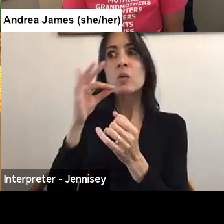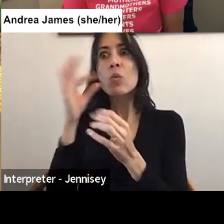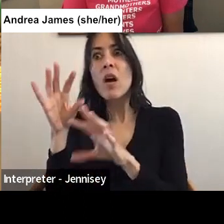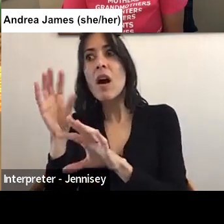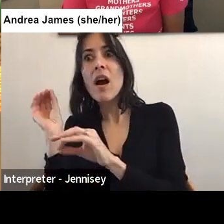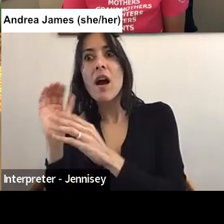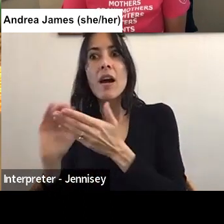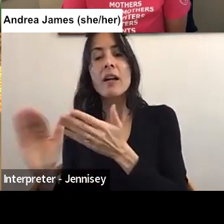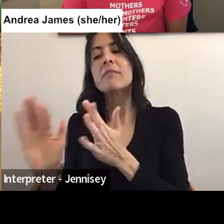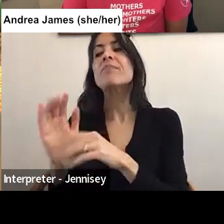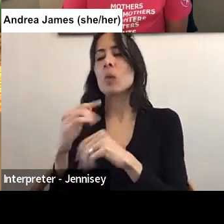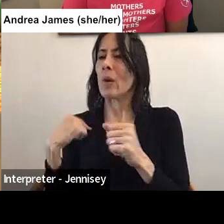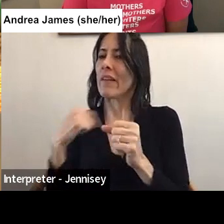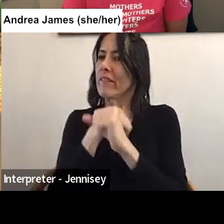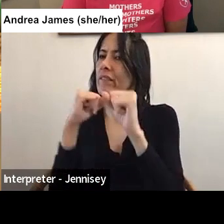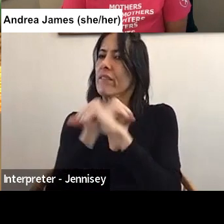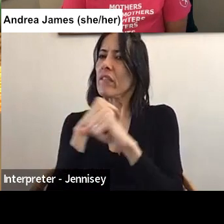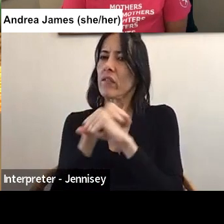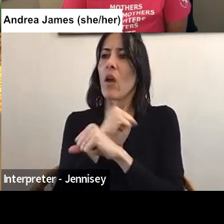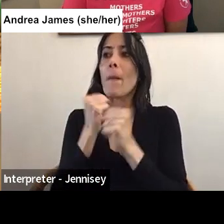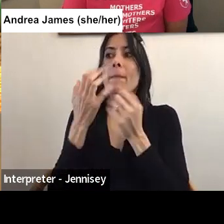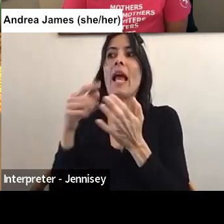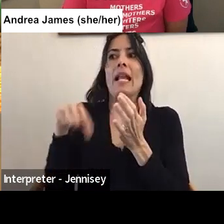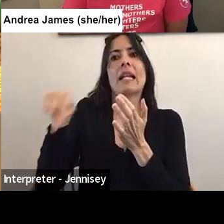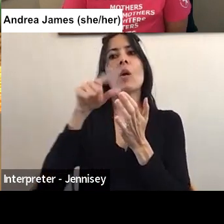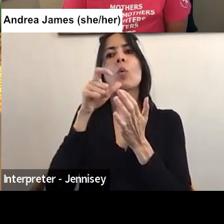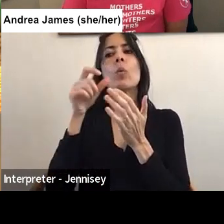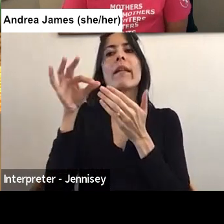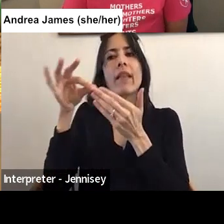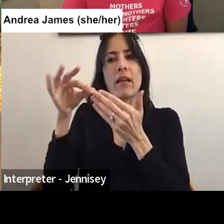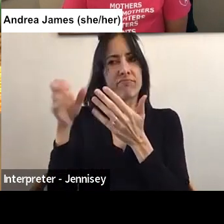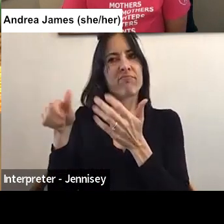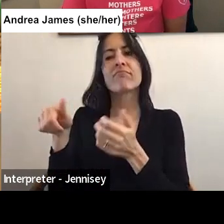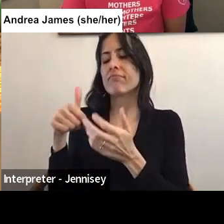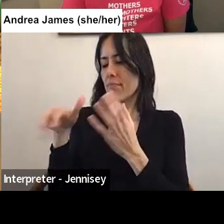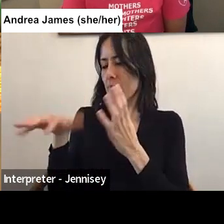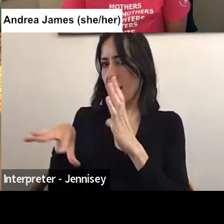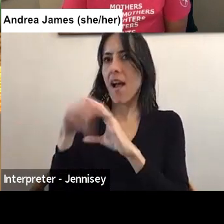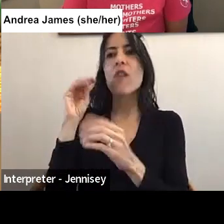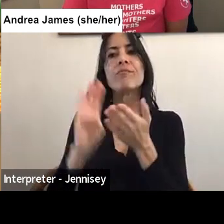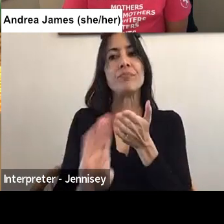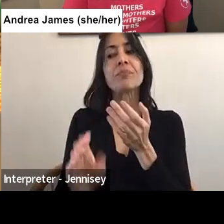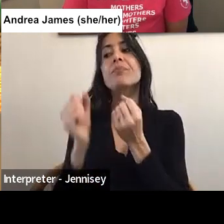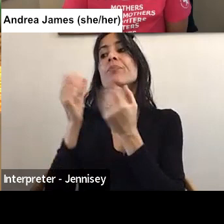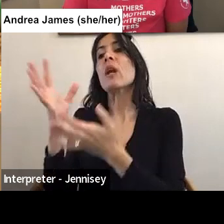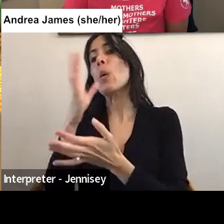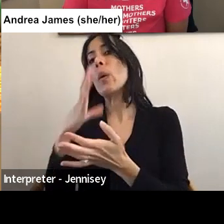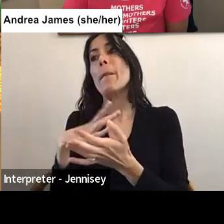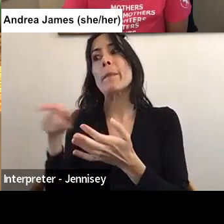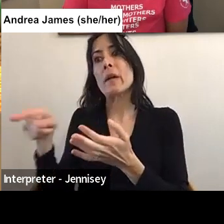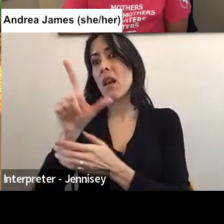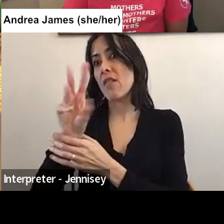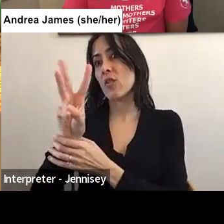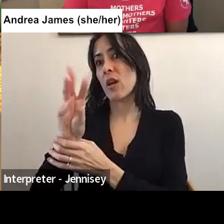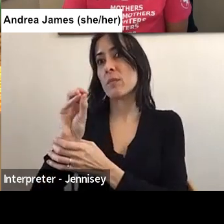circle out, along with 50 other women under the Obama administration who were serving life with no parole sentences